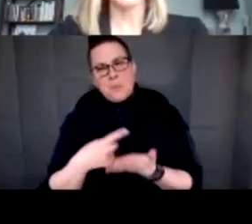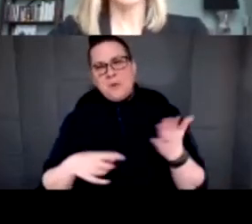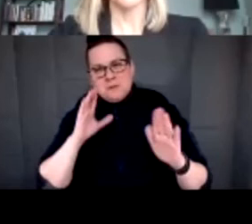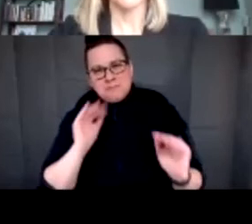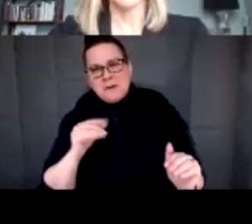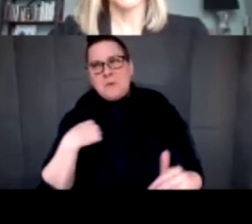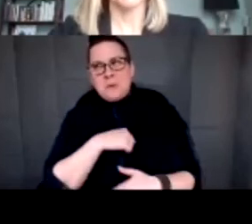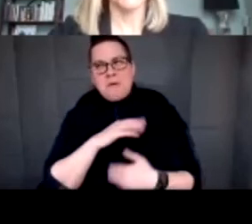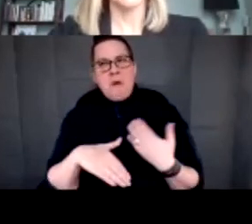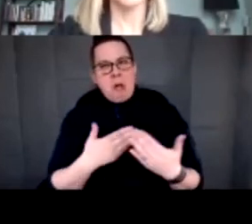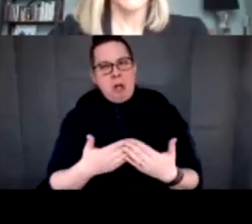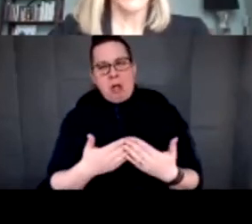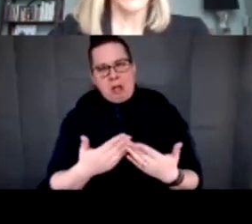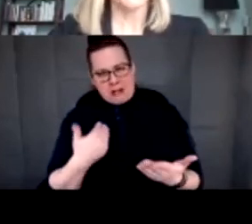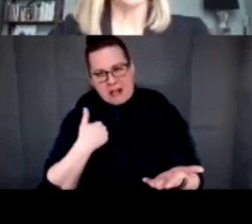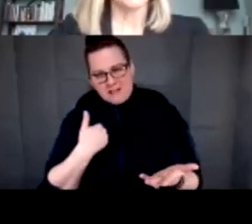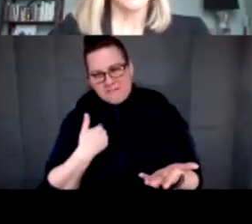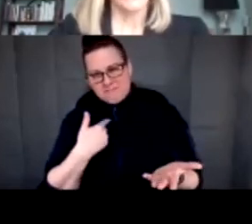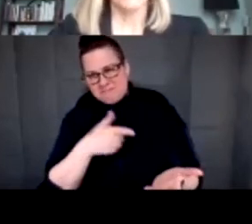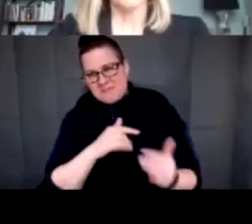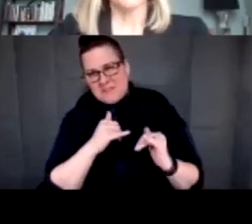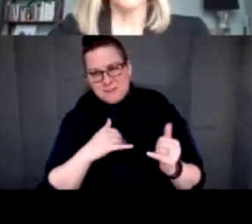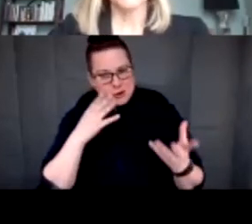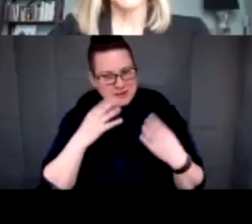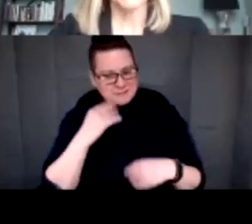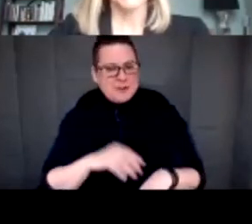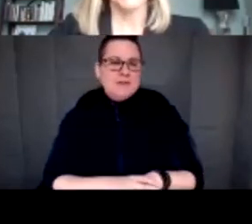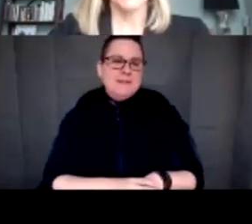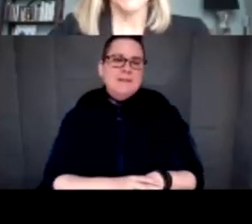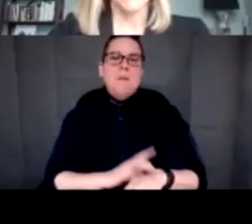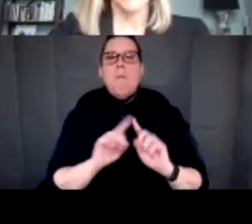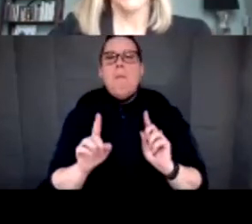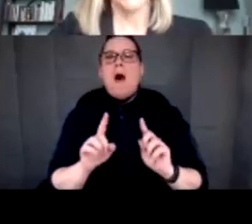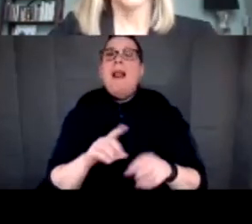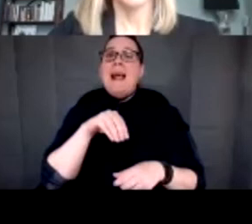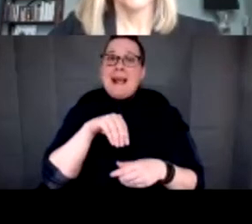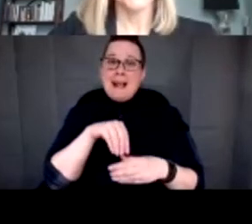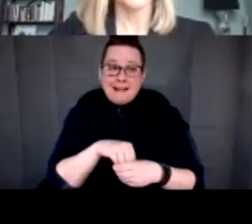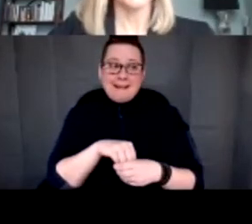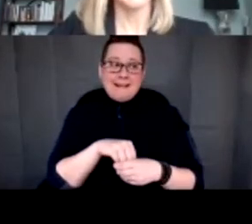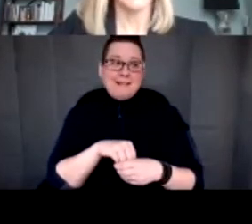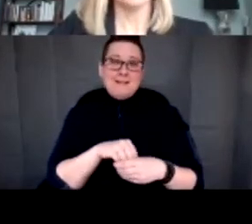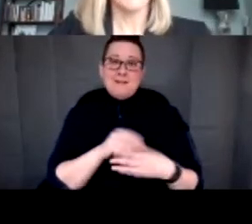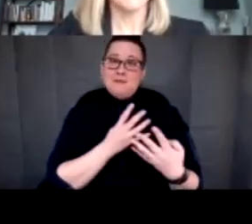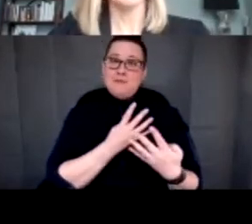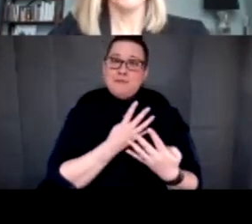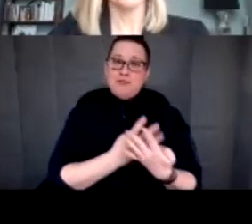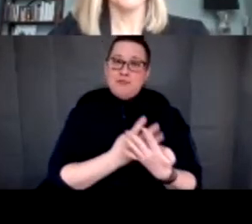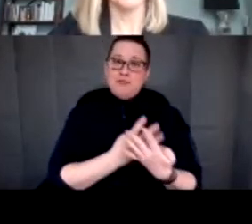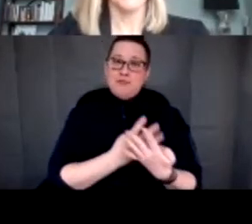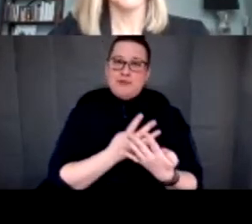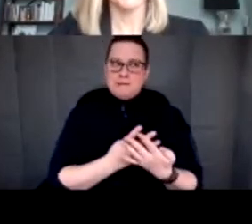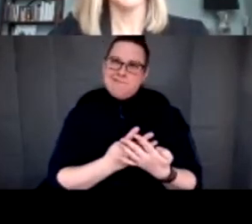probably experienced some of this. However, of course, being in a carceral setting might have some